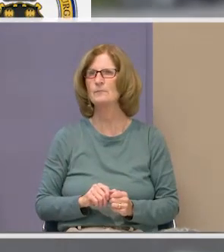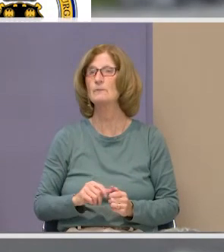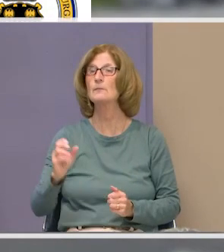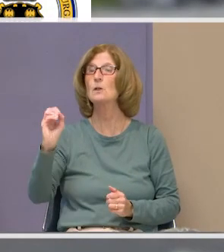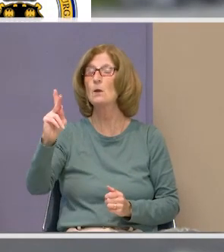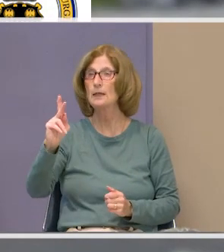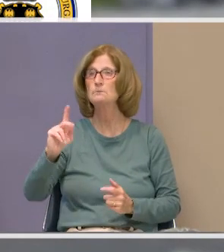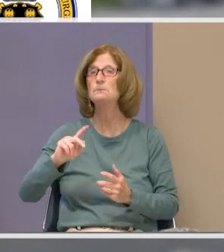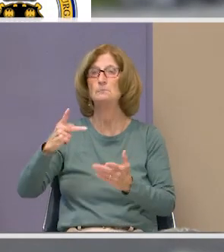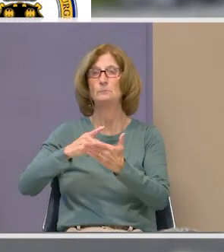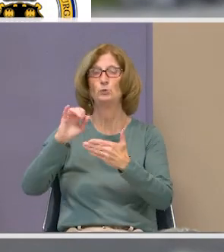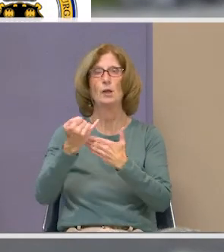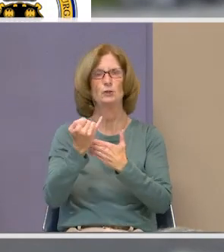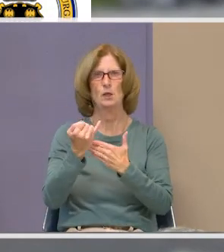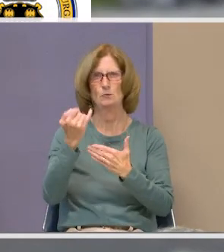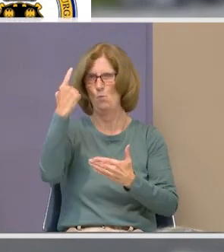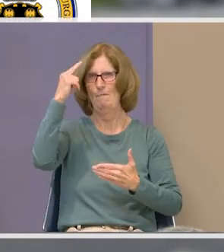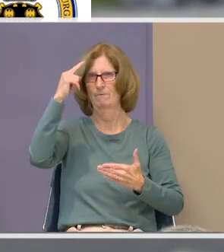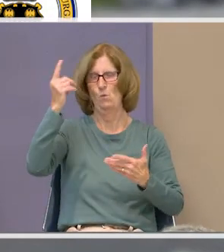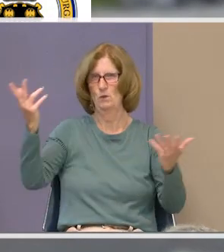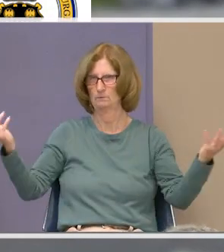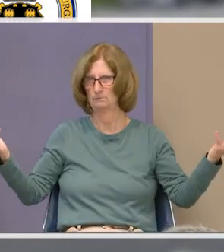Okay, so the project purpose